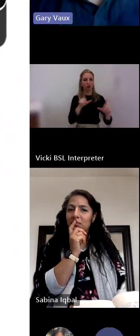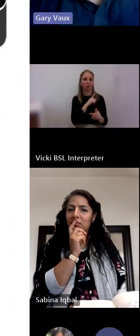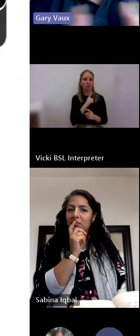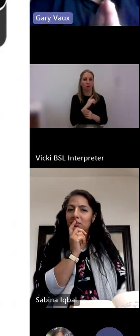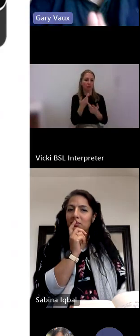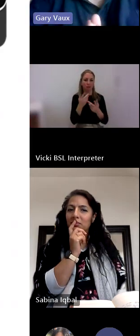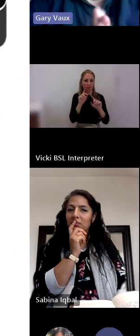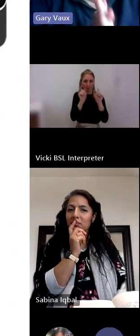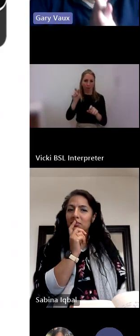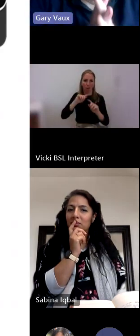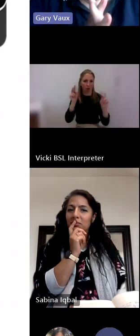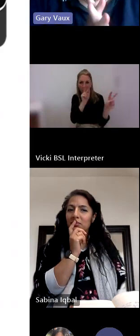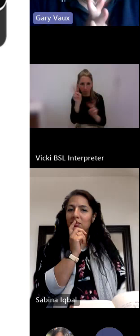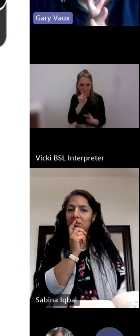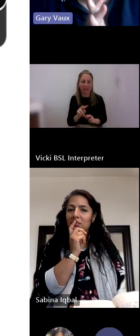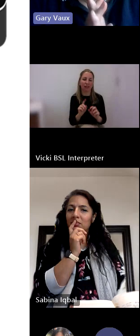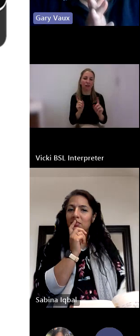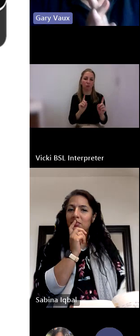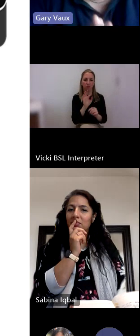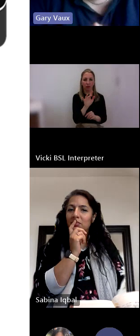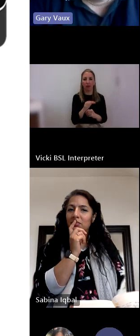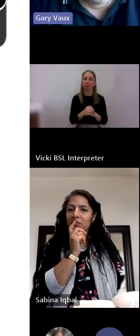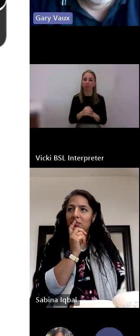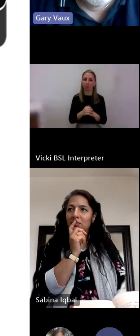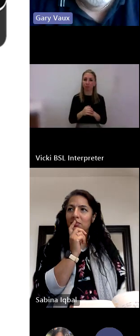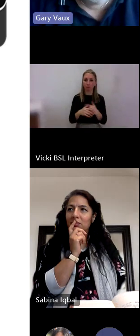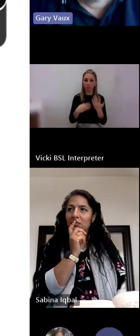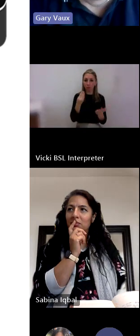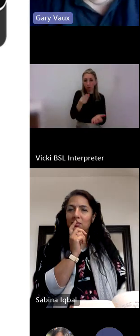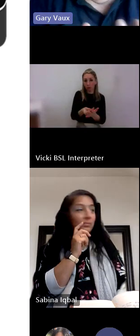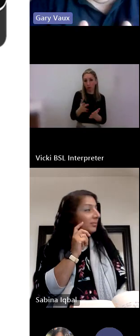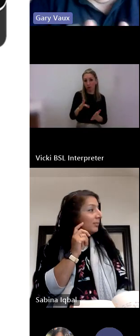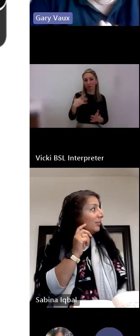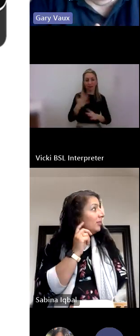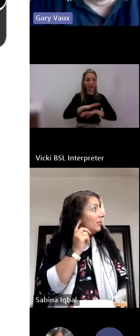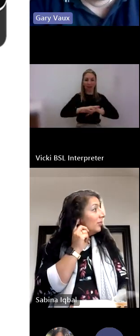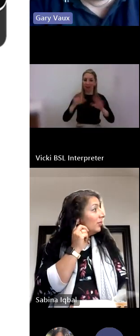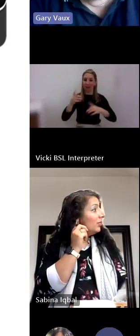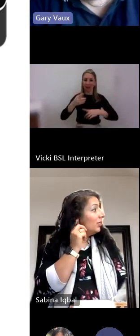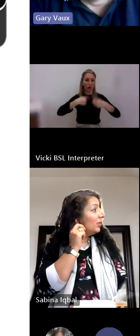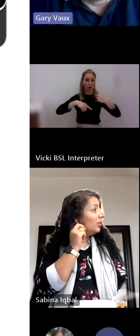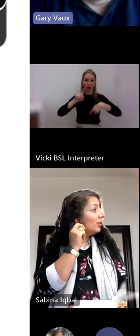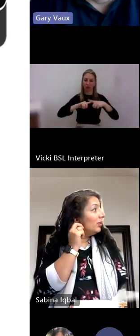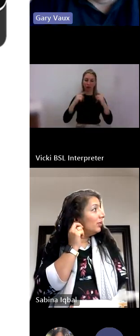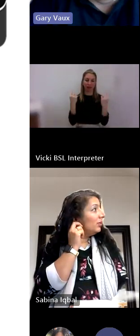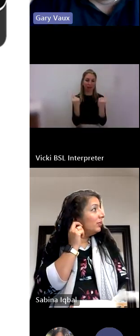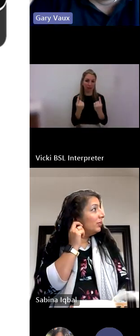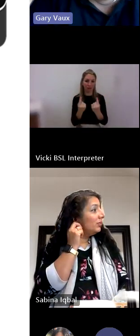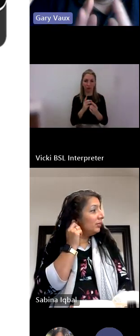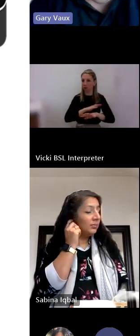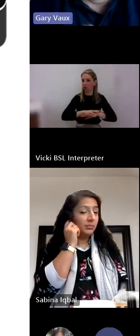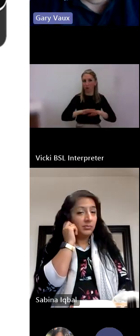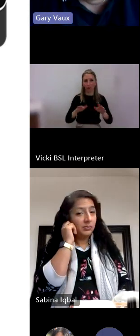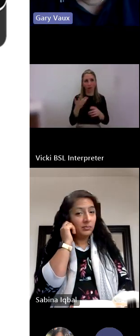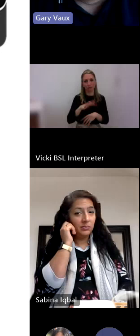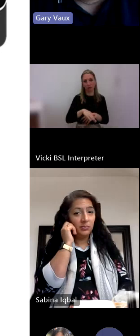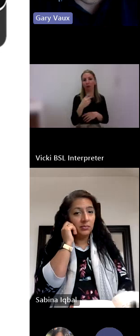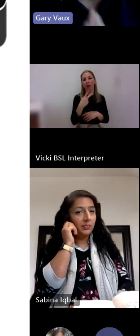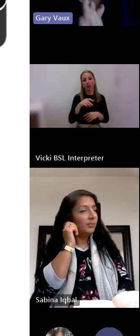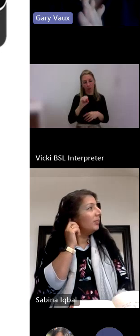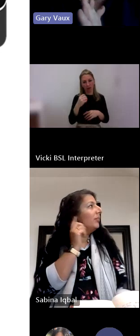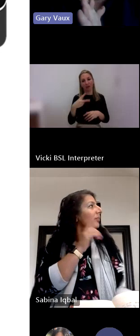Okay. Cost of living. It's not last year's issue. It's not from 2023, 2022. It's